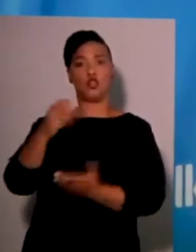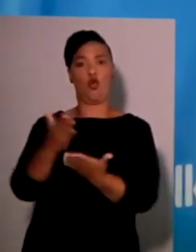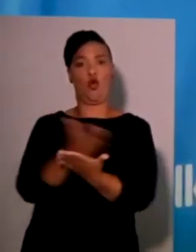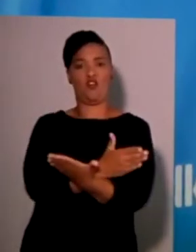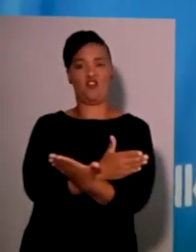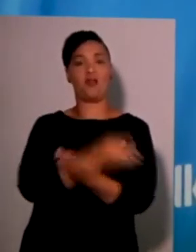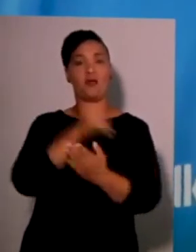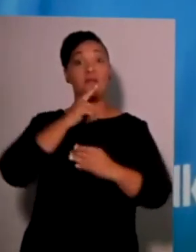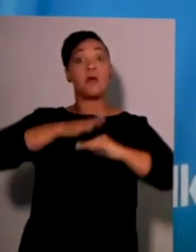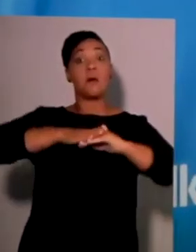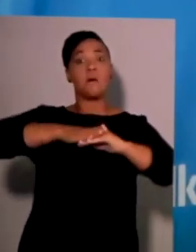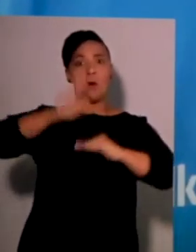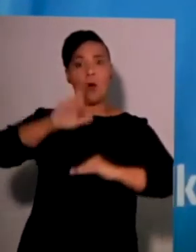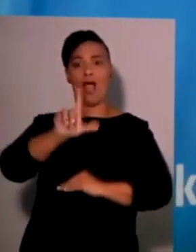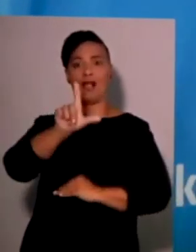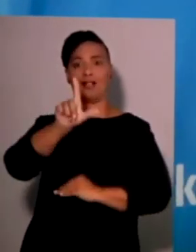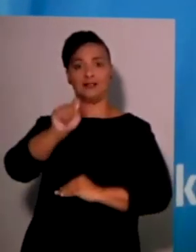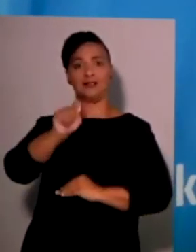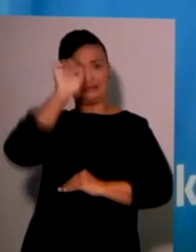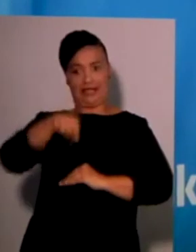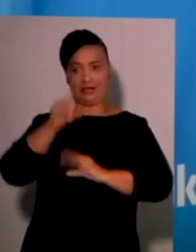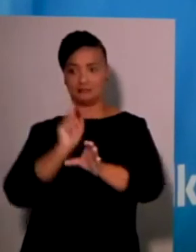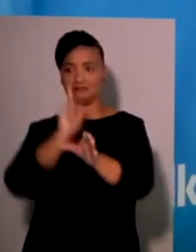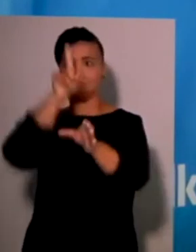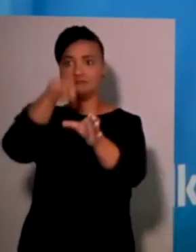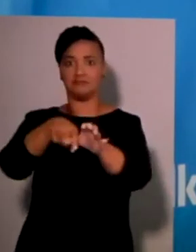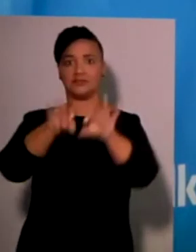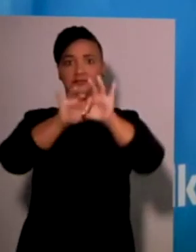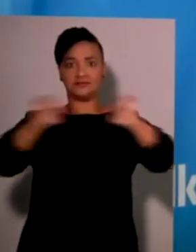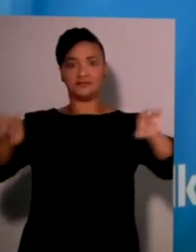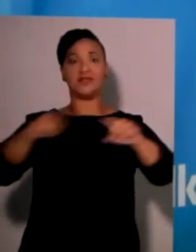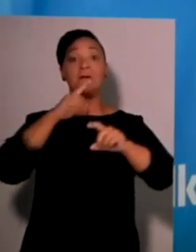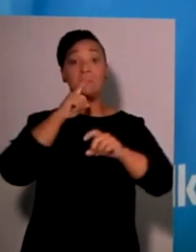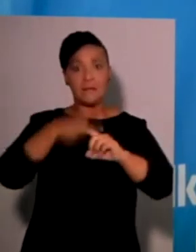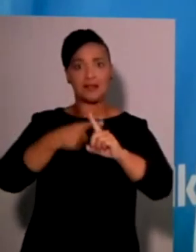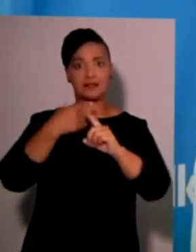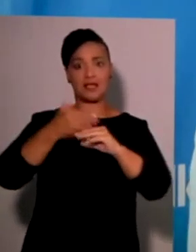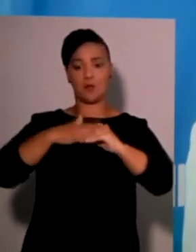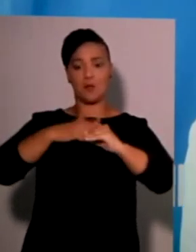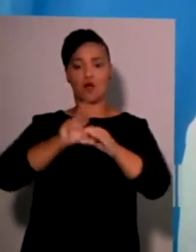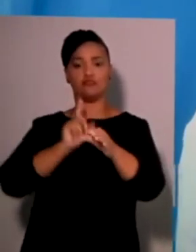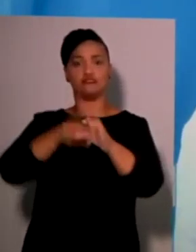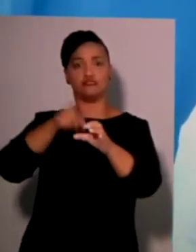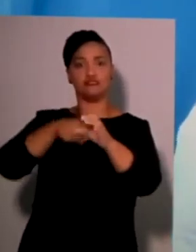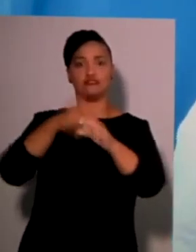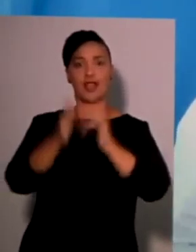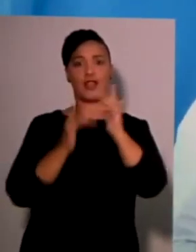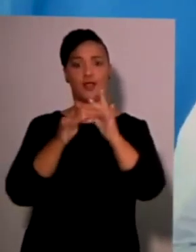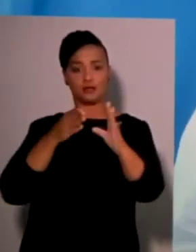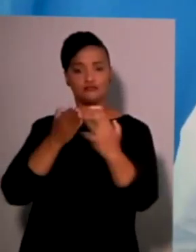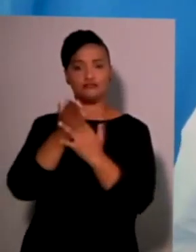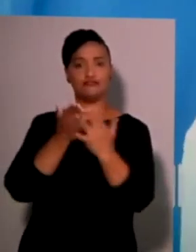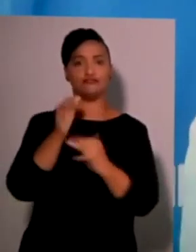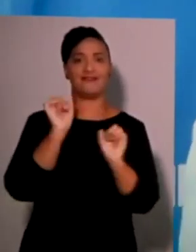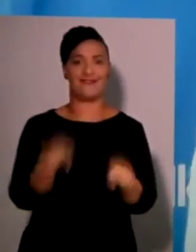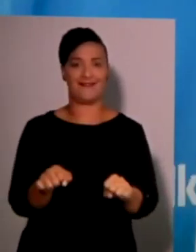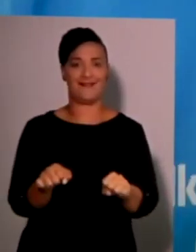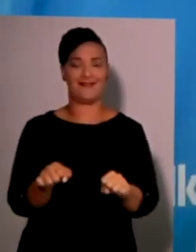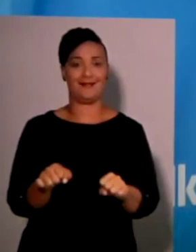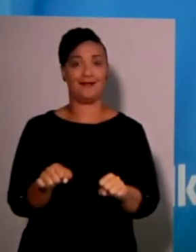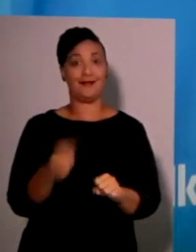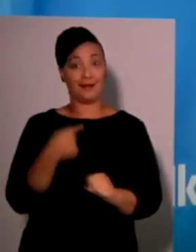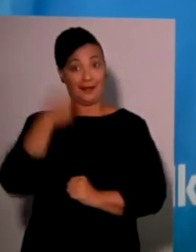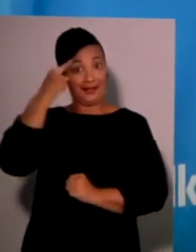up the spectrum for LTE utilization and adding capacity to the network. And I think that